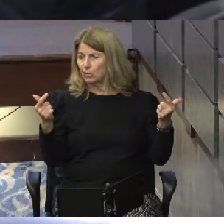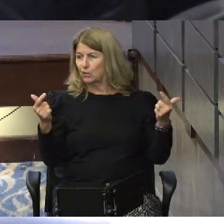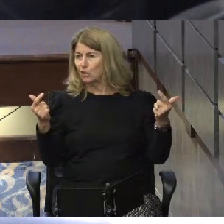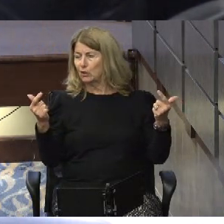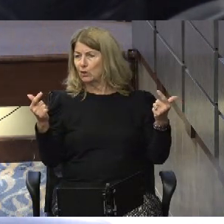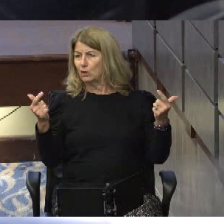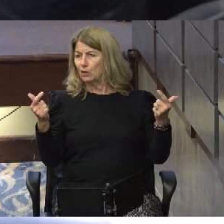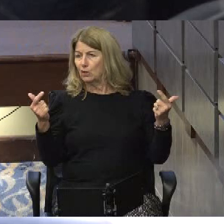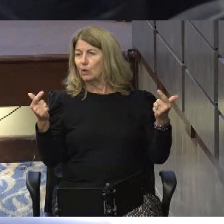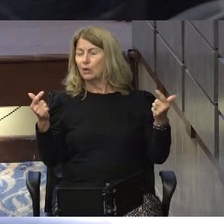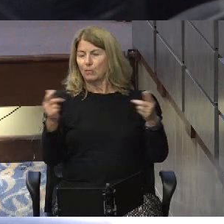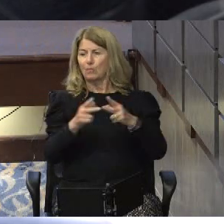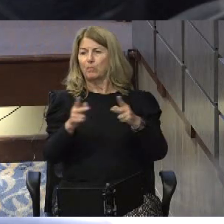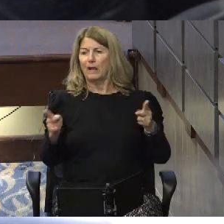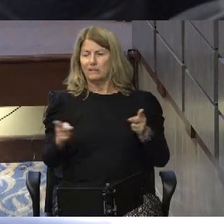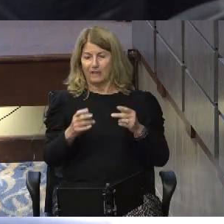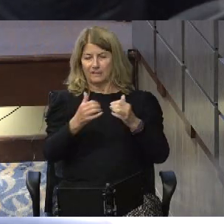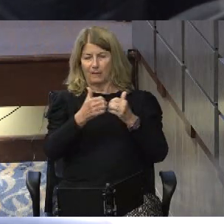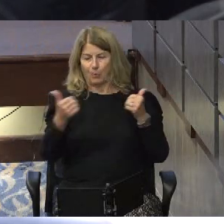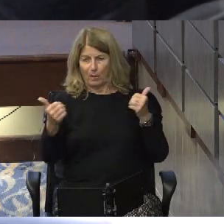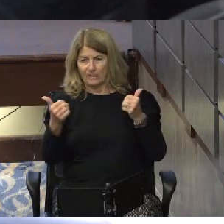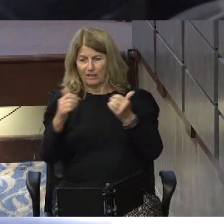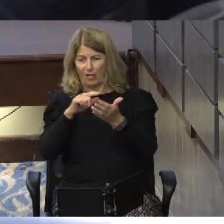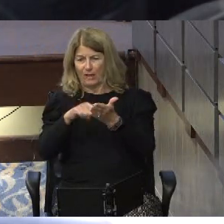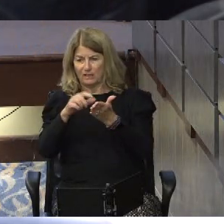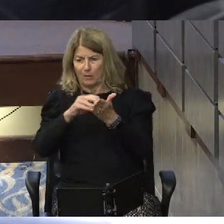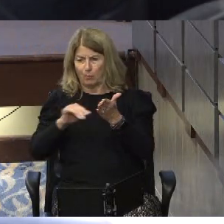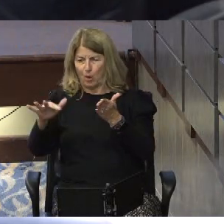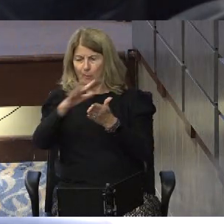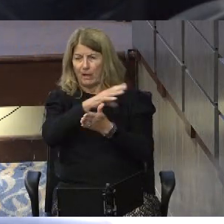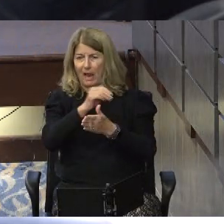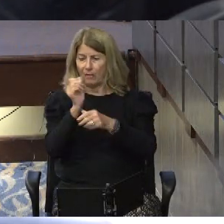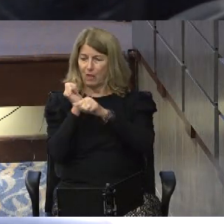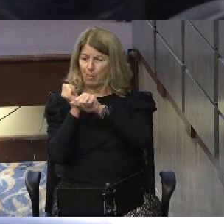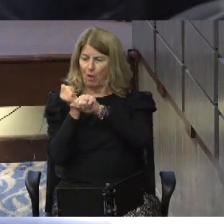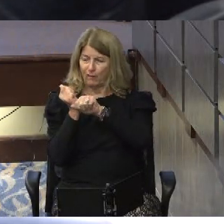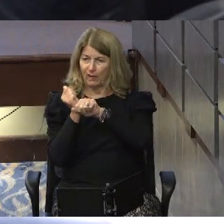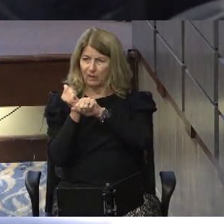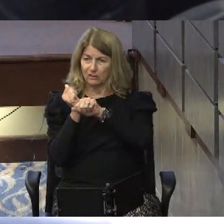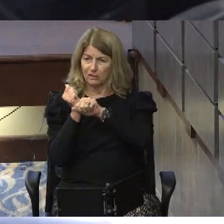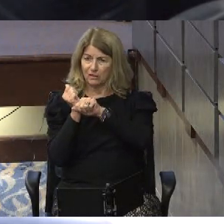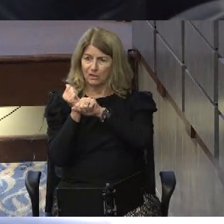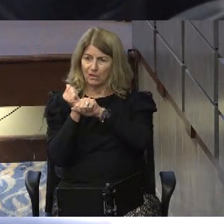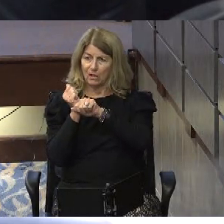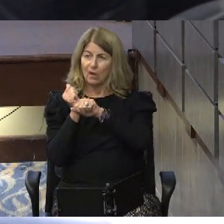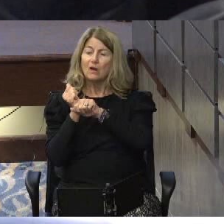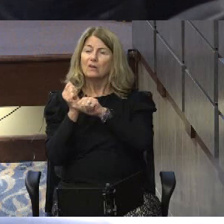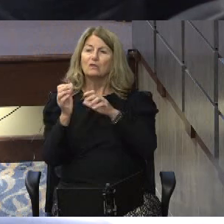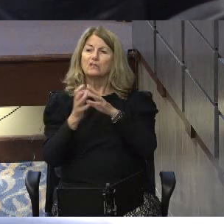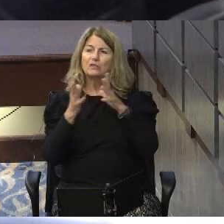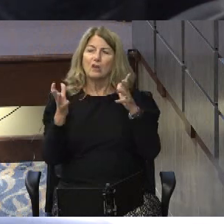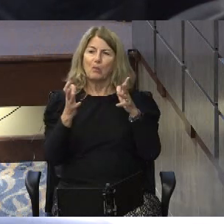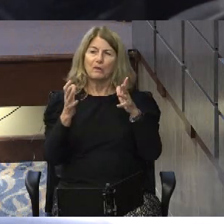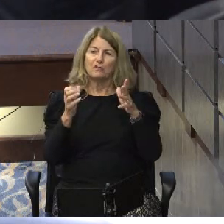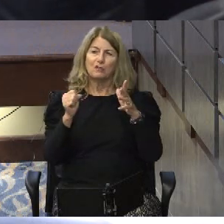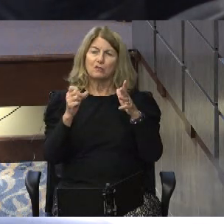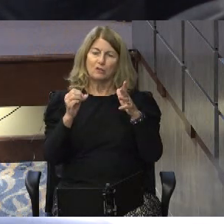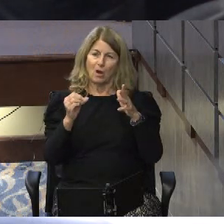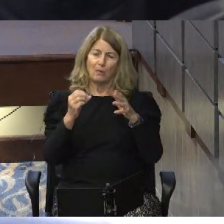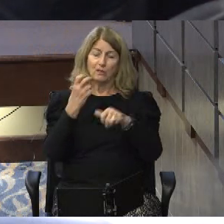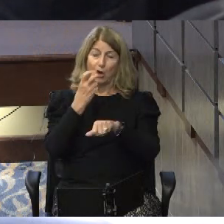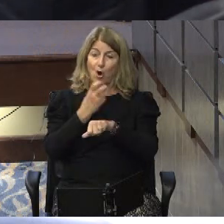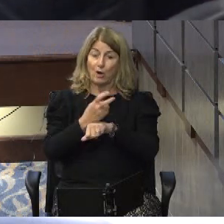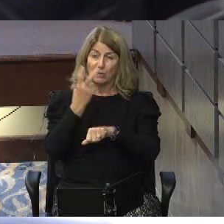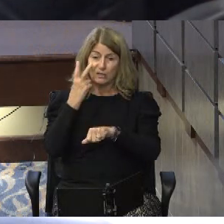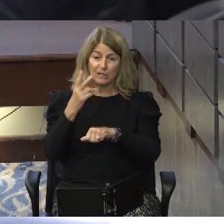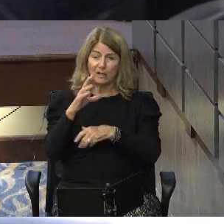separates this property and the ball fields, almost so much so that you can barely even see the tops of the floodlights from this property.